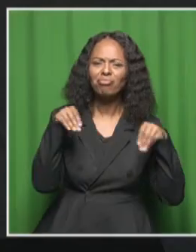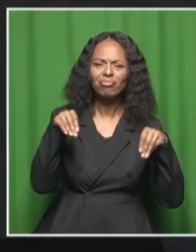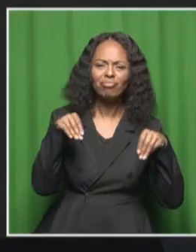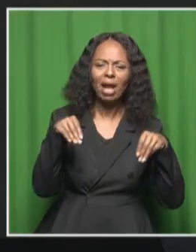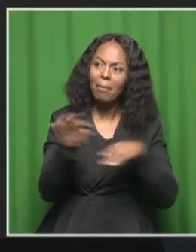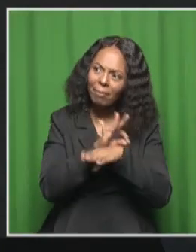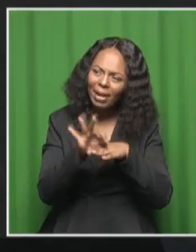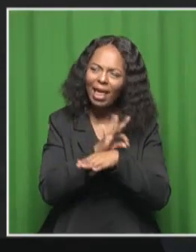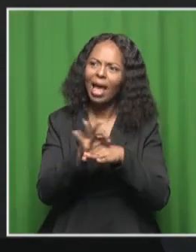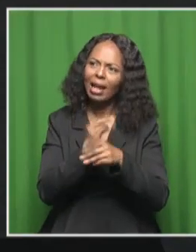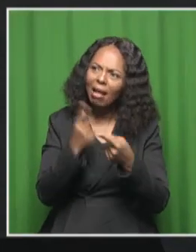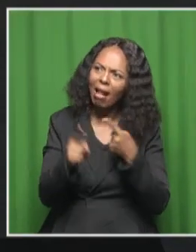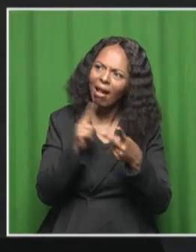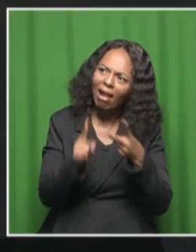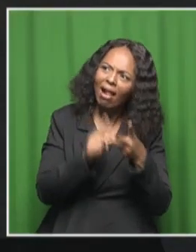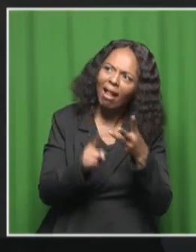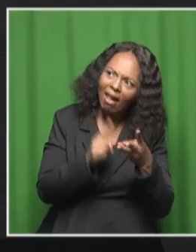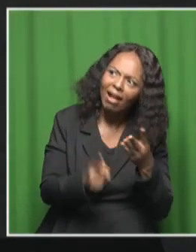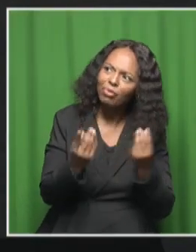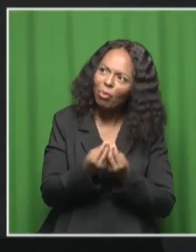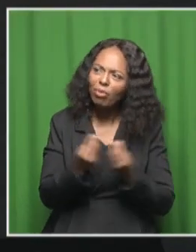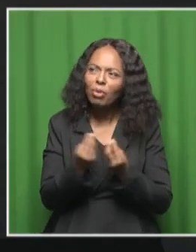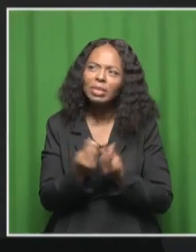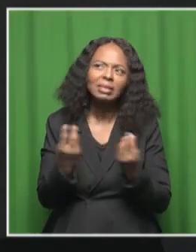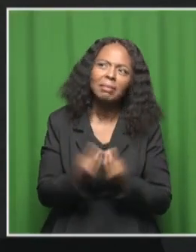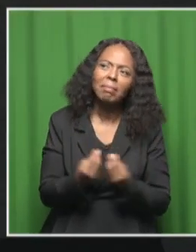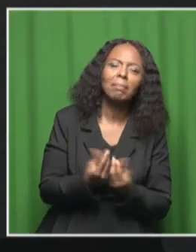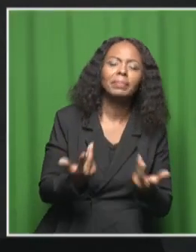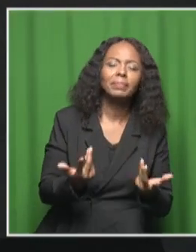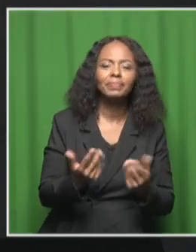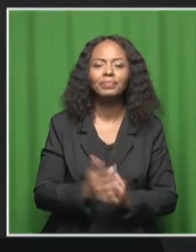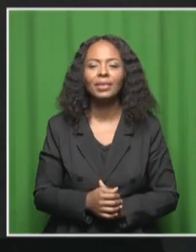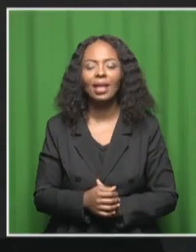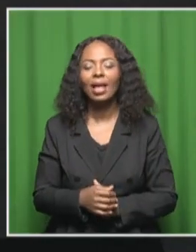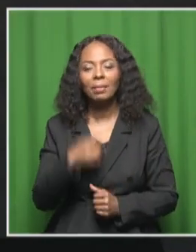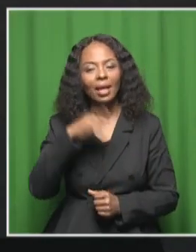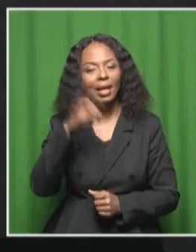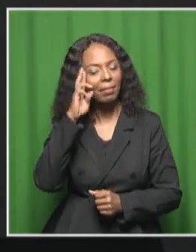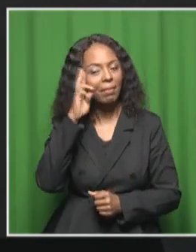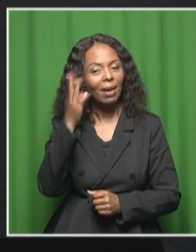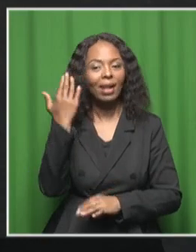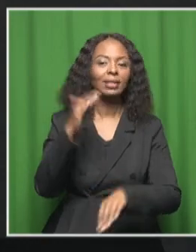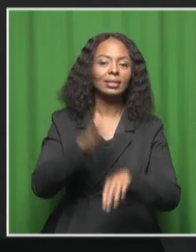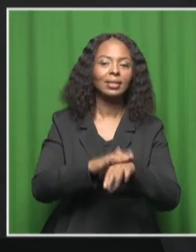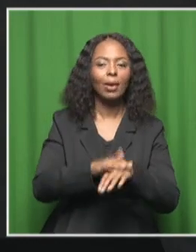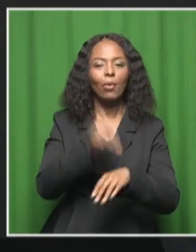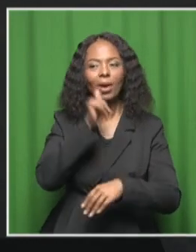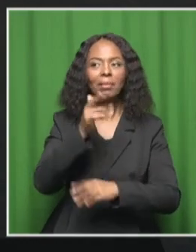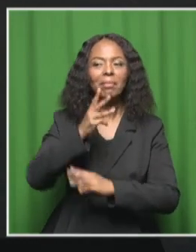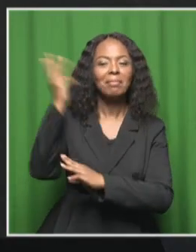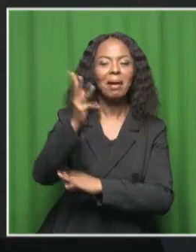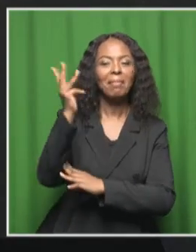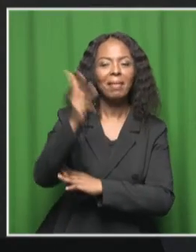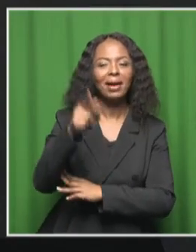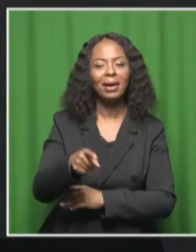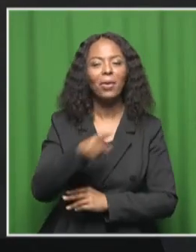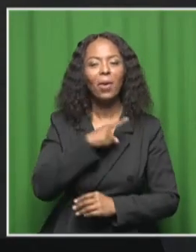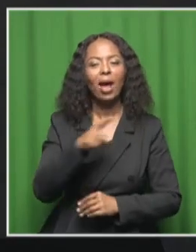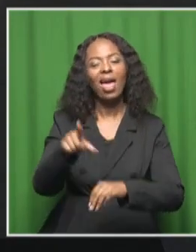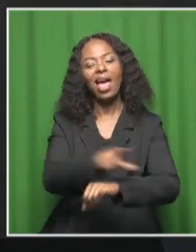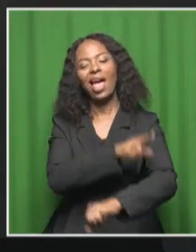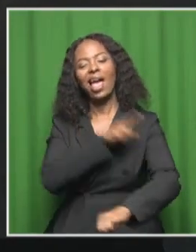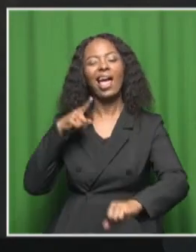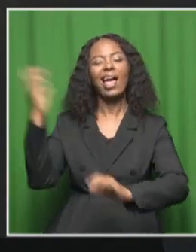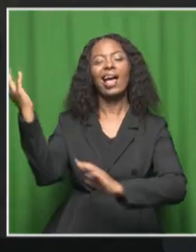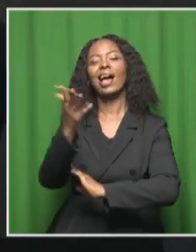been planned it to the time. I remember the other time I was cut on my speech in Parliament because I ran over the